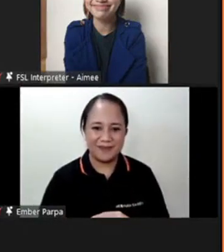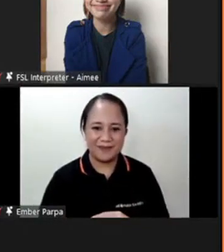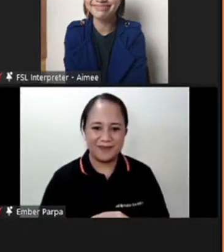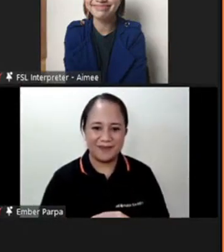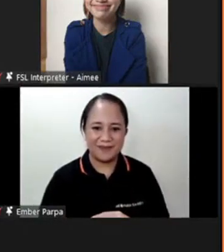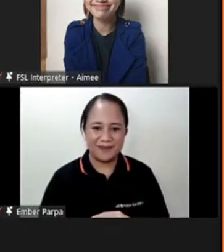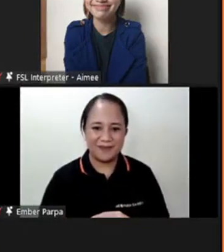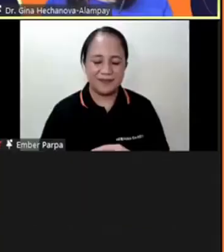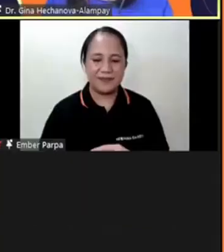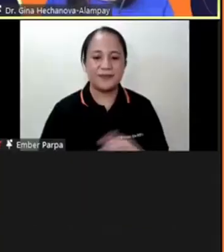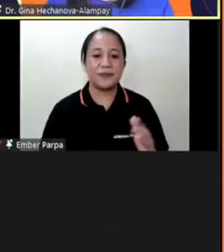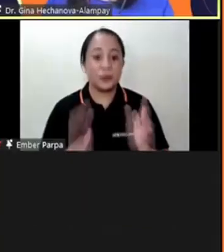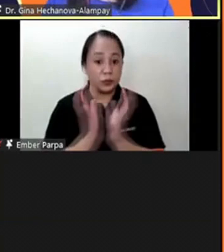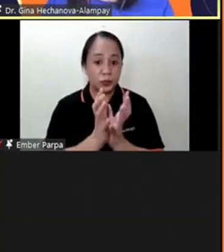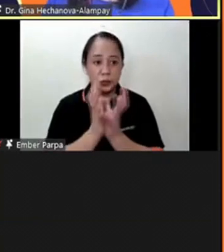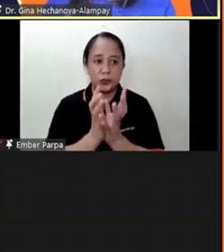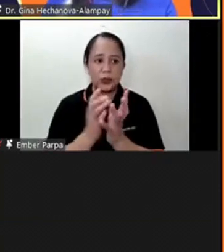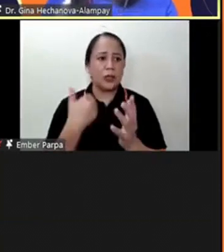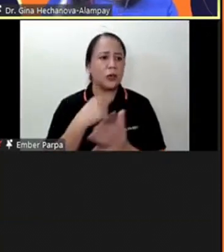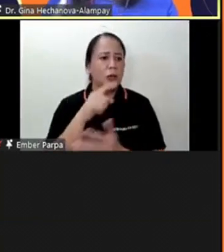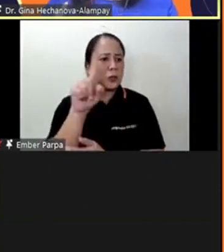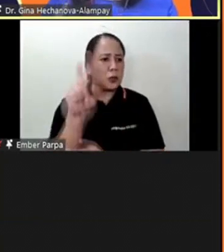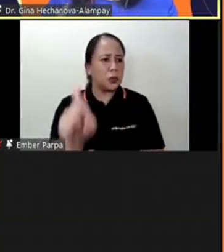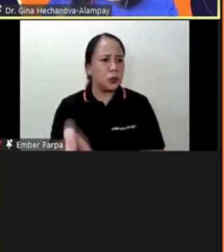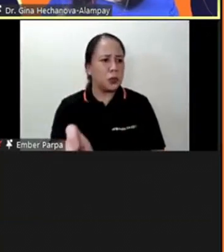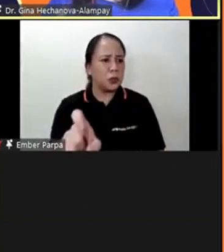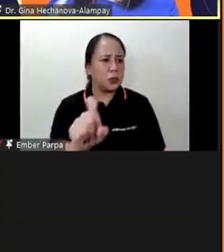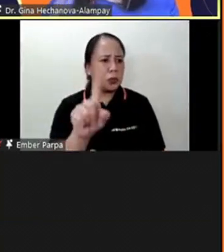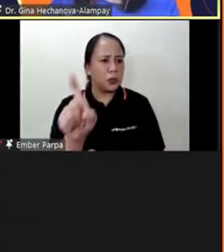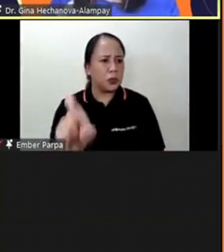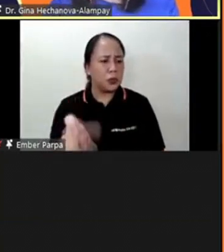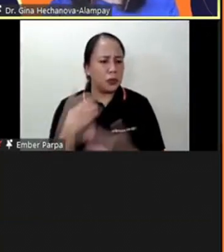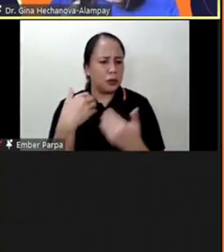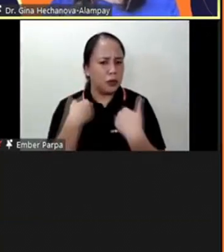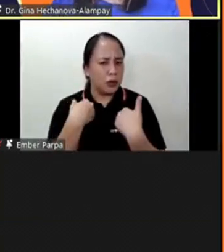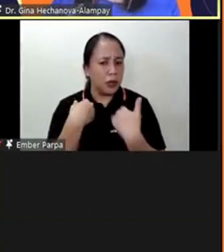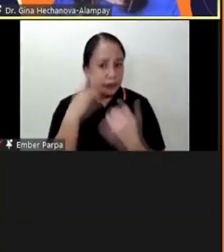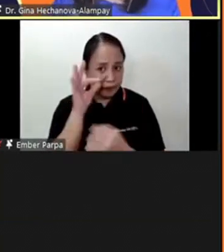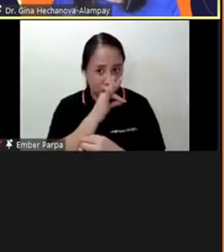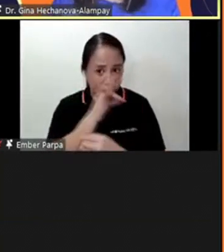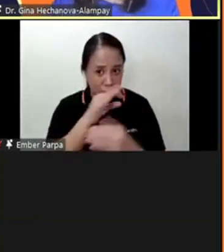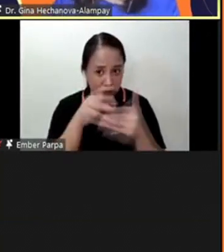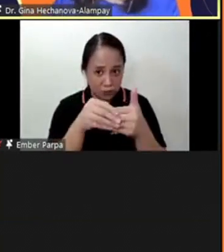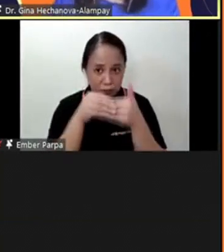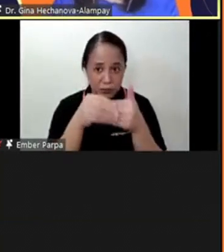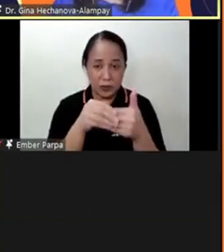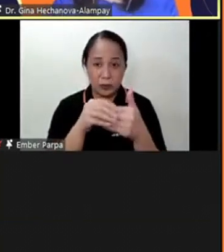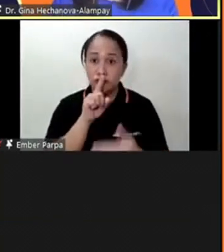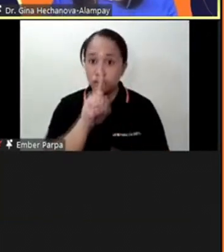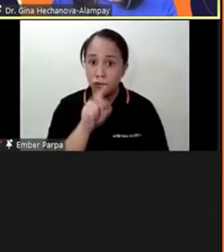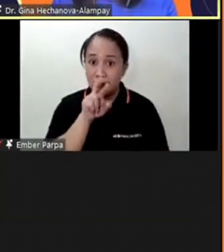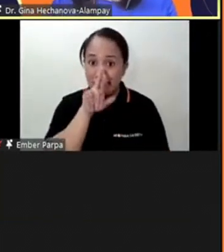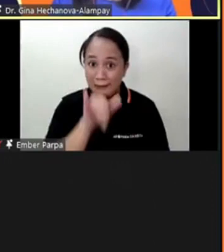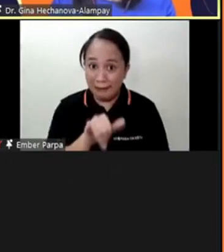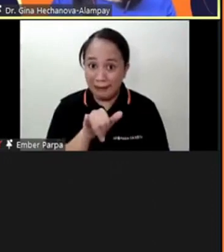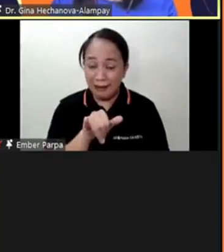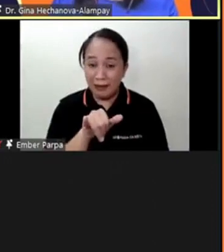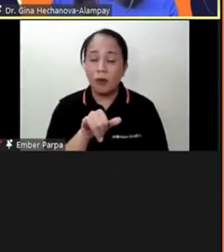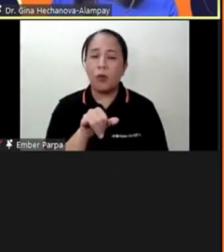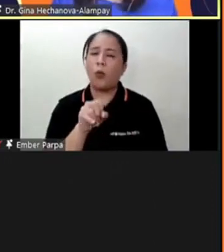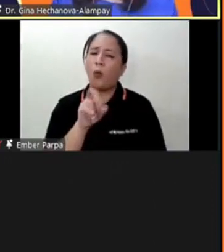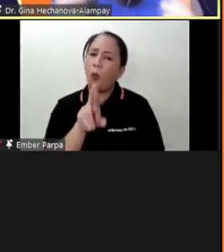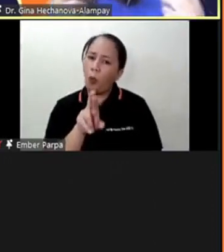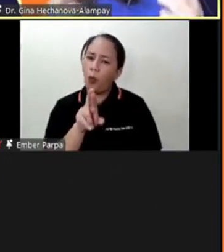from your community. So ang tanong, ang Pilipino ba resilient talaga by nature, or is it